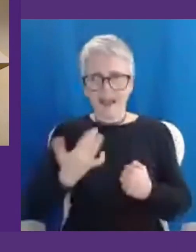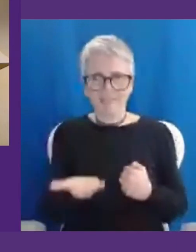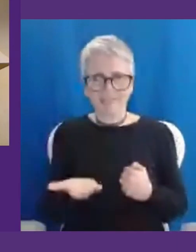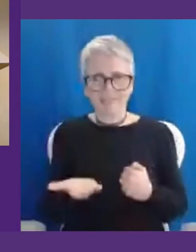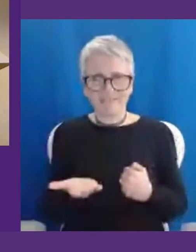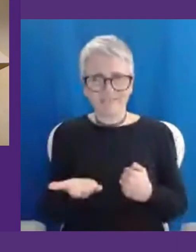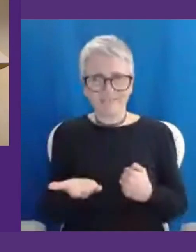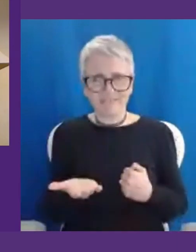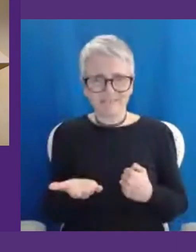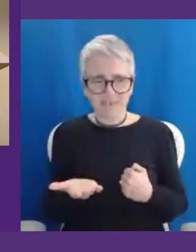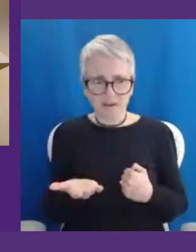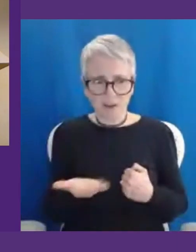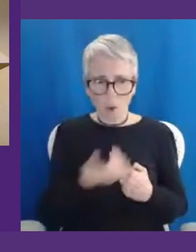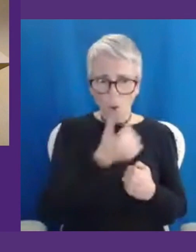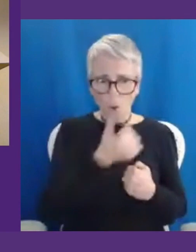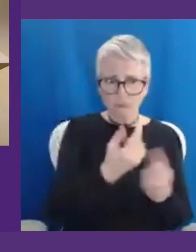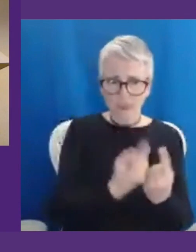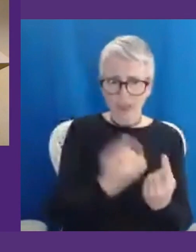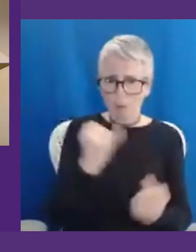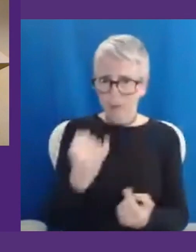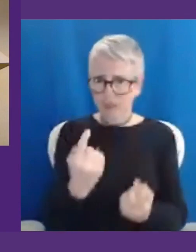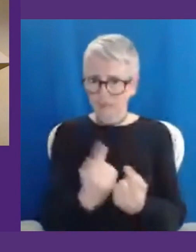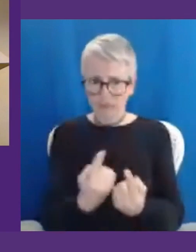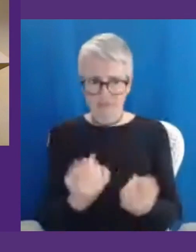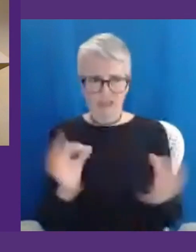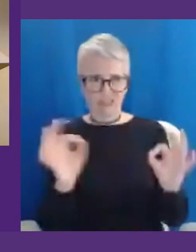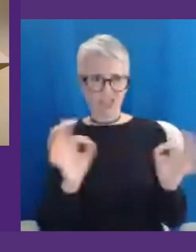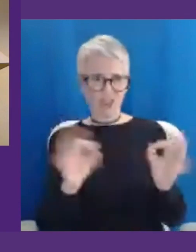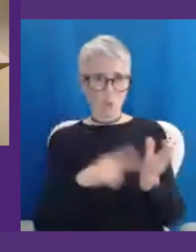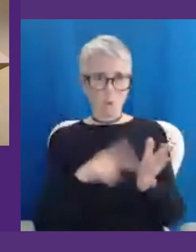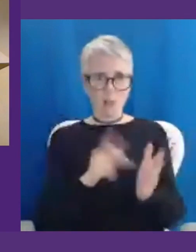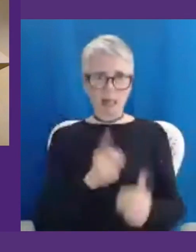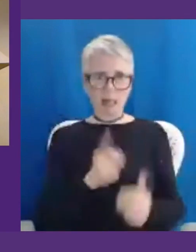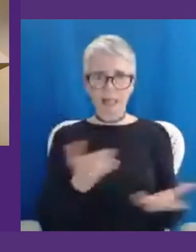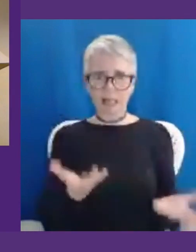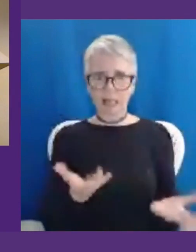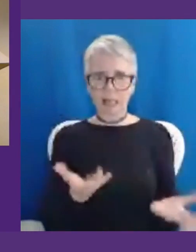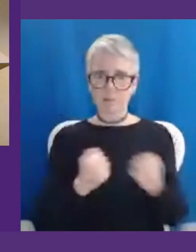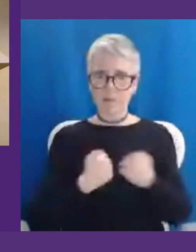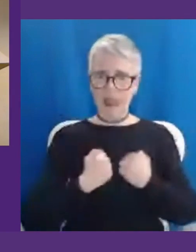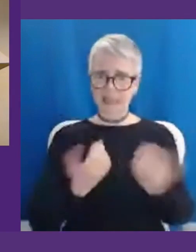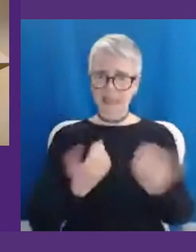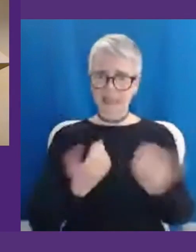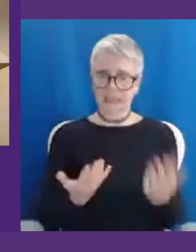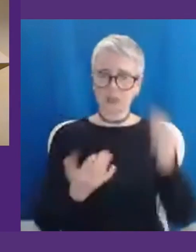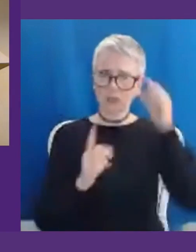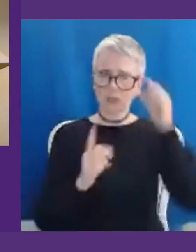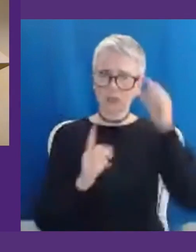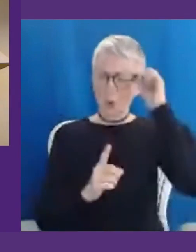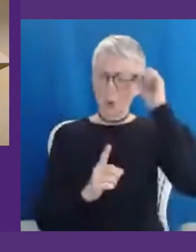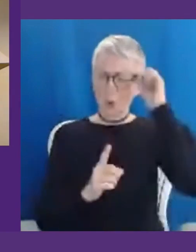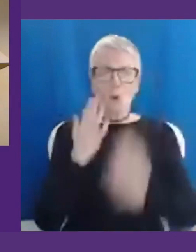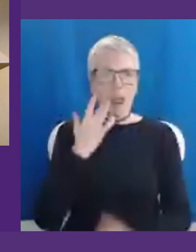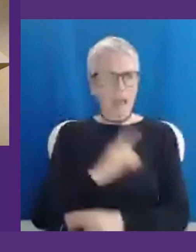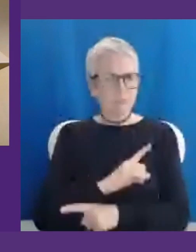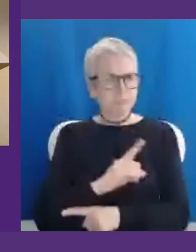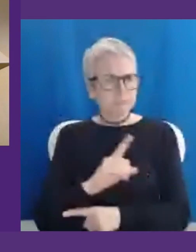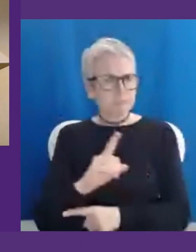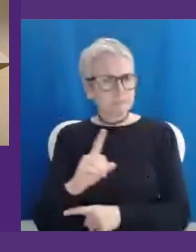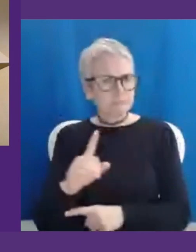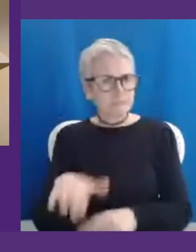normality. And so it came as quite a shock to realize that the world around me judged